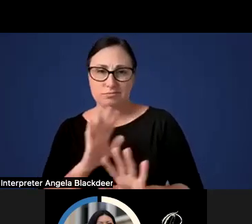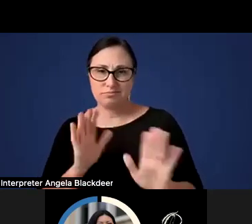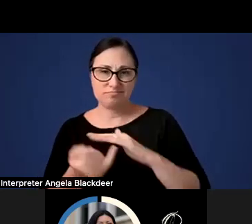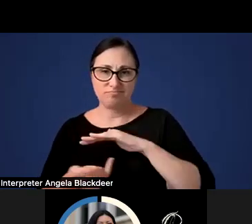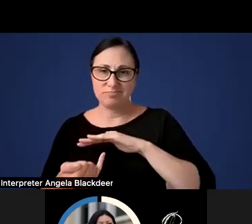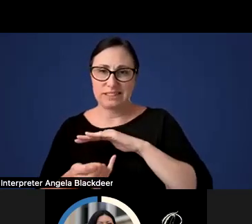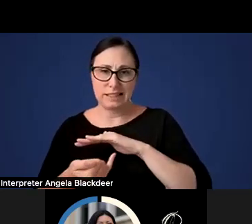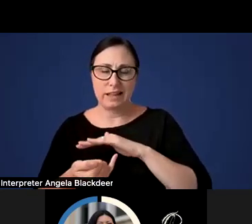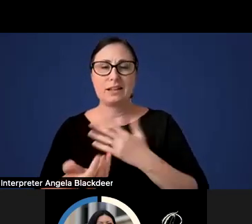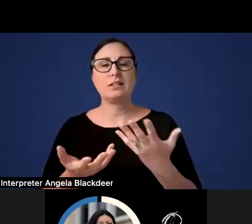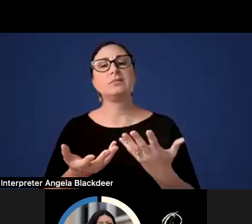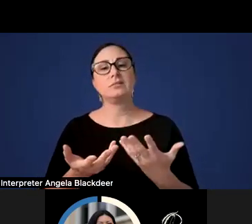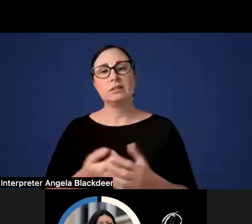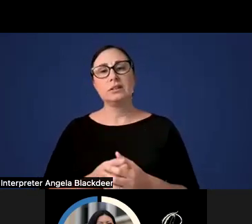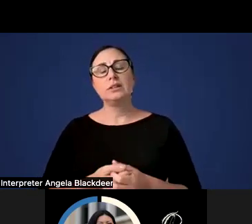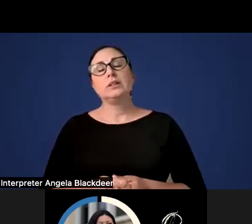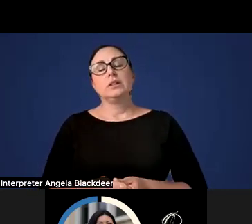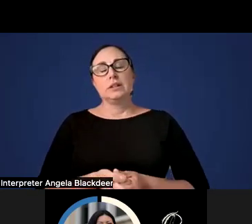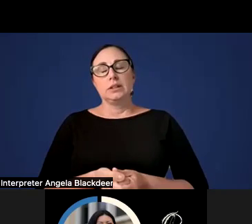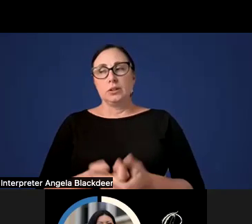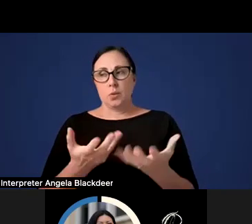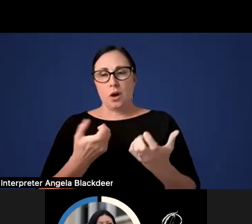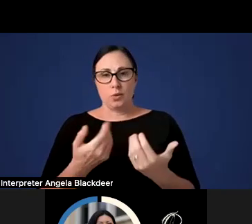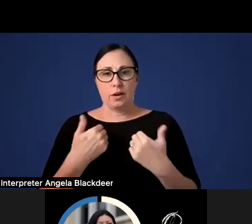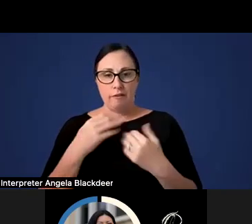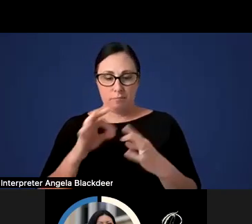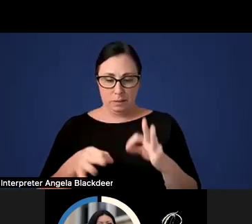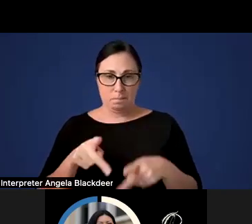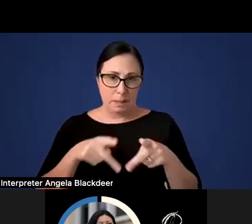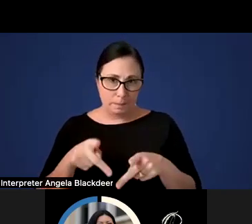Take a breath together and